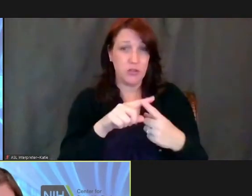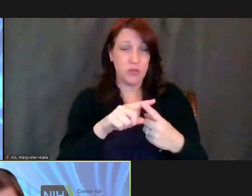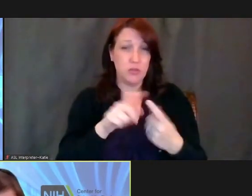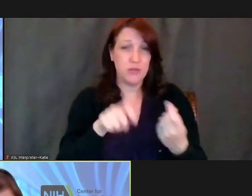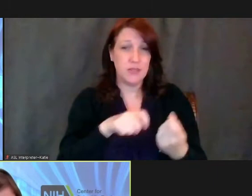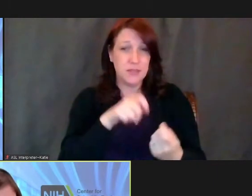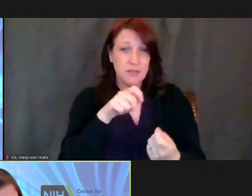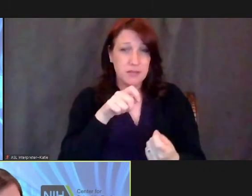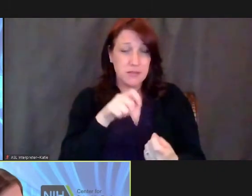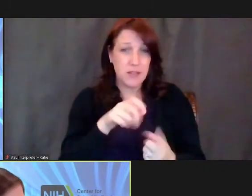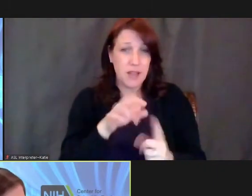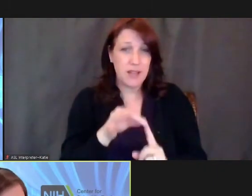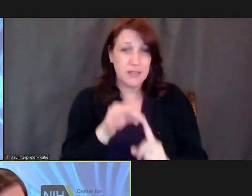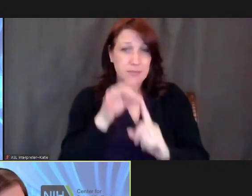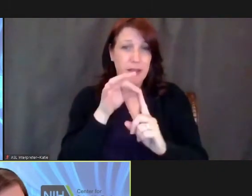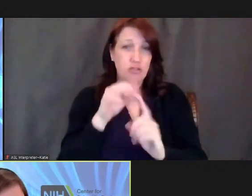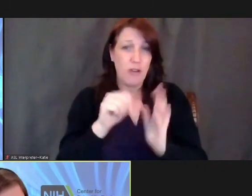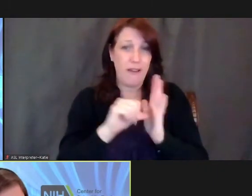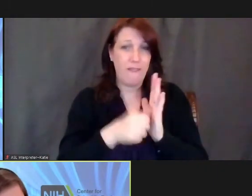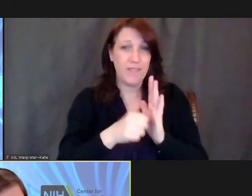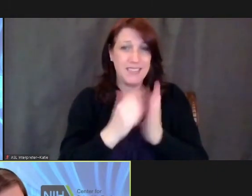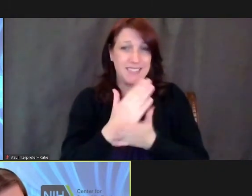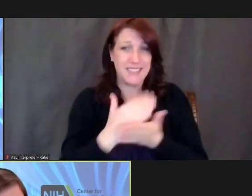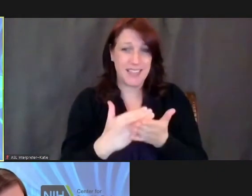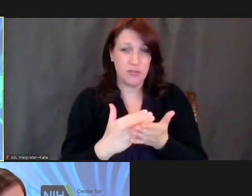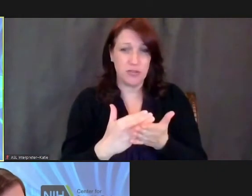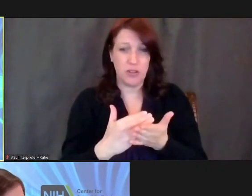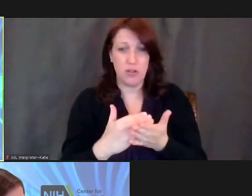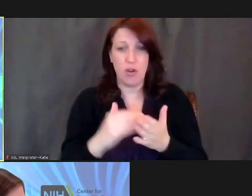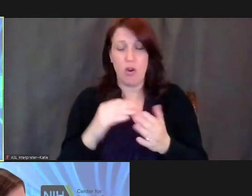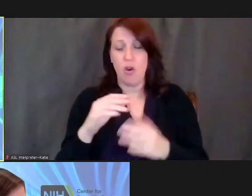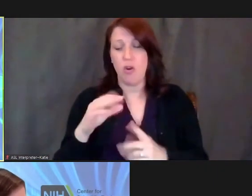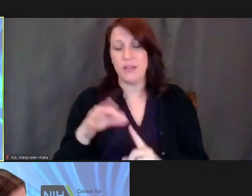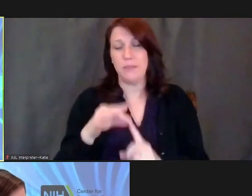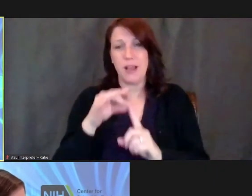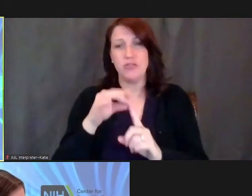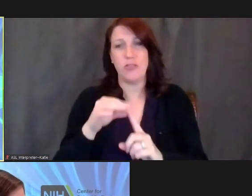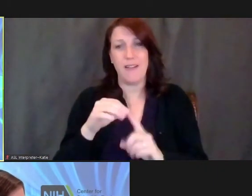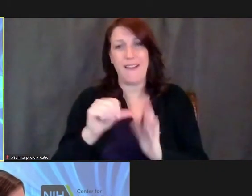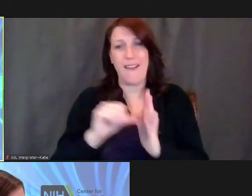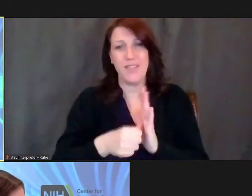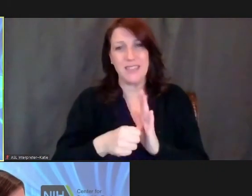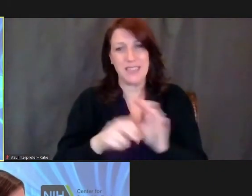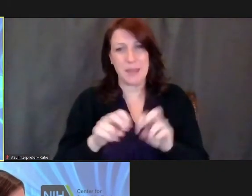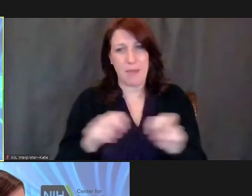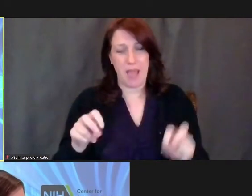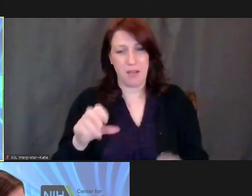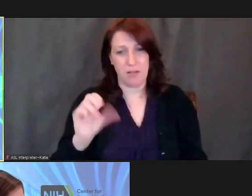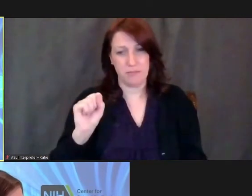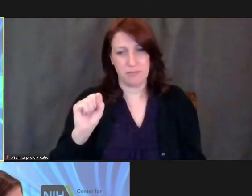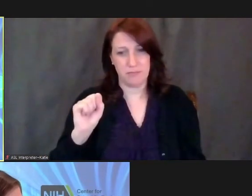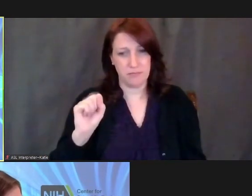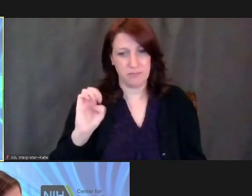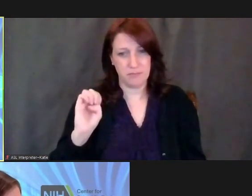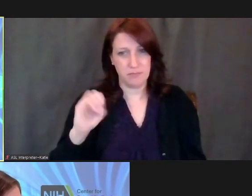or special emphasis panel, I'm assuming? Yes. So there's several different